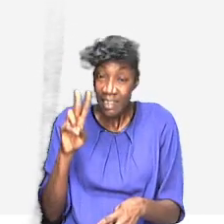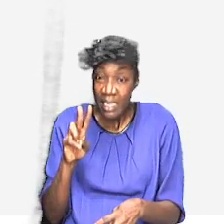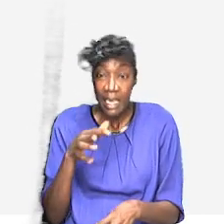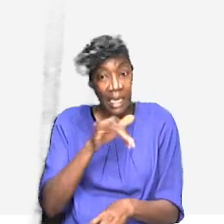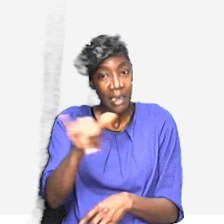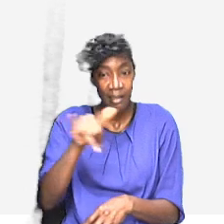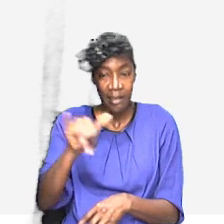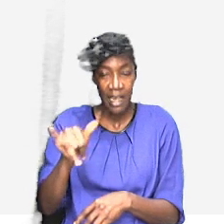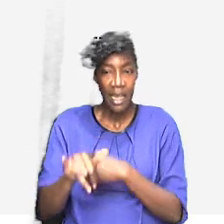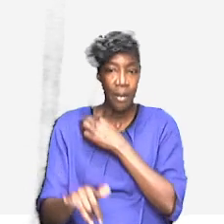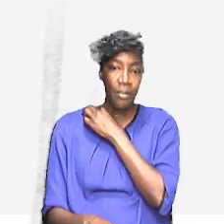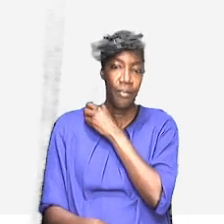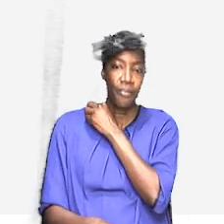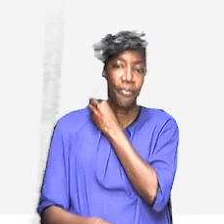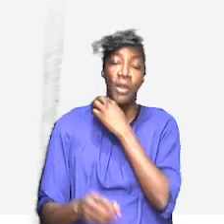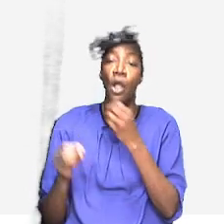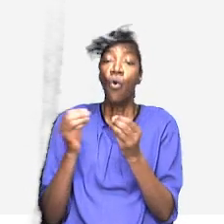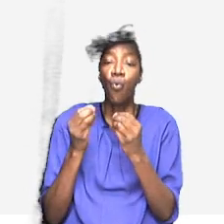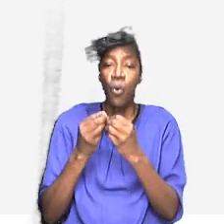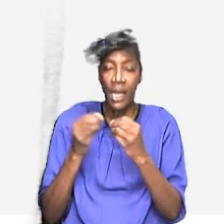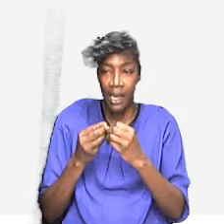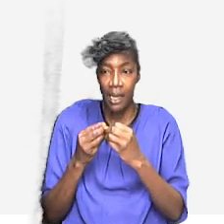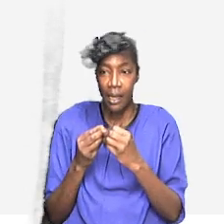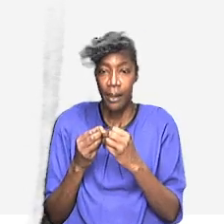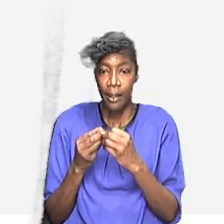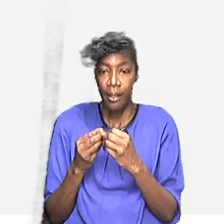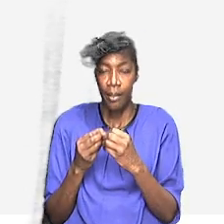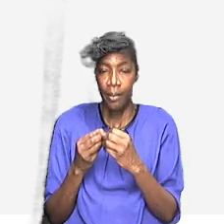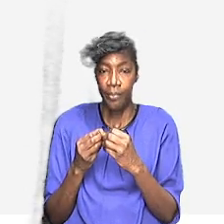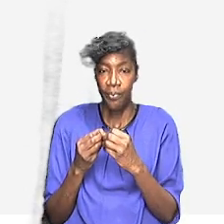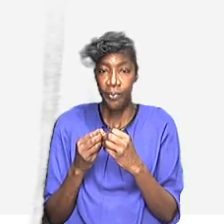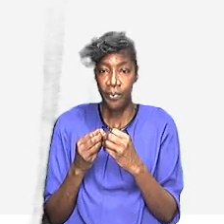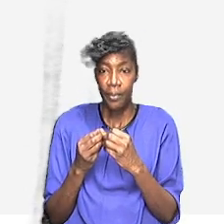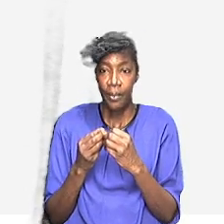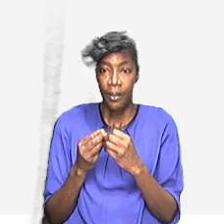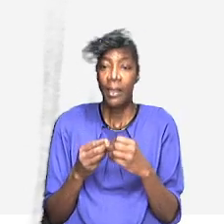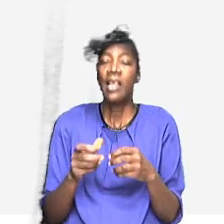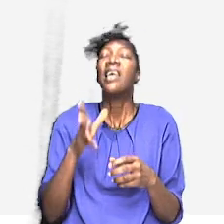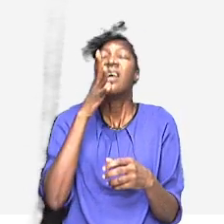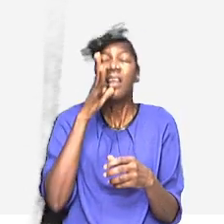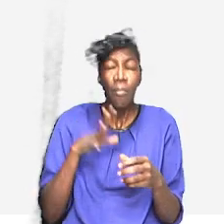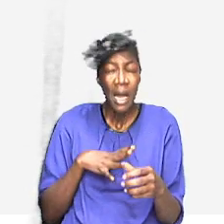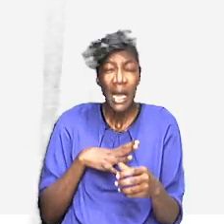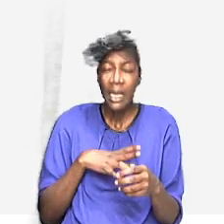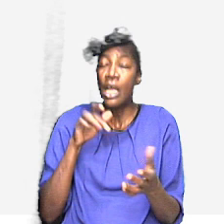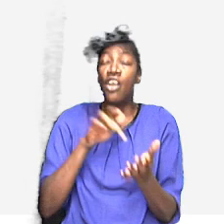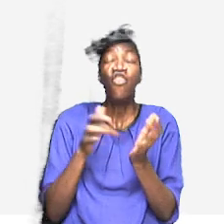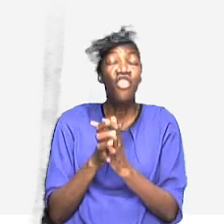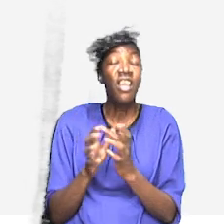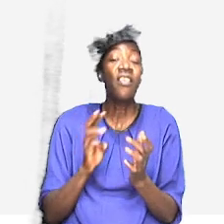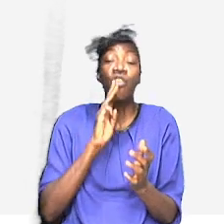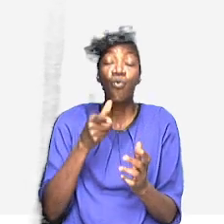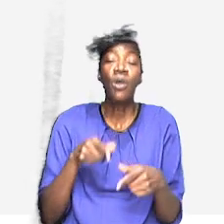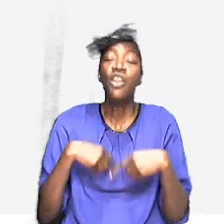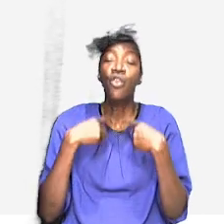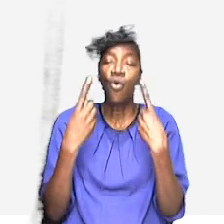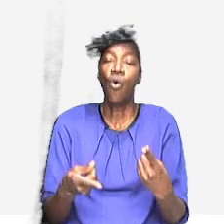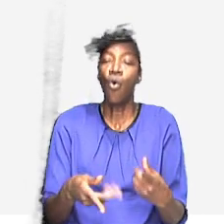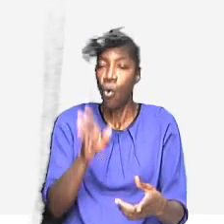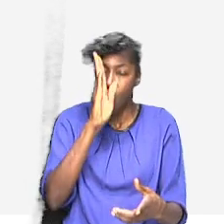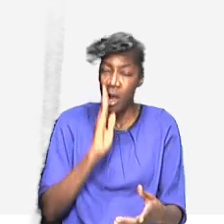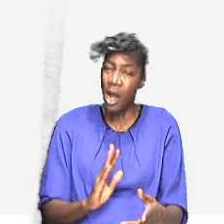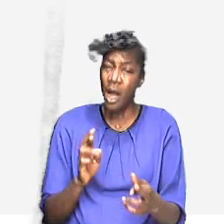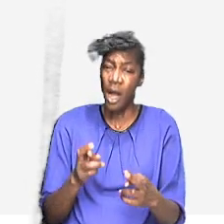eye, amen, with these Pharisees, the fact that they invited him to his house, he was willing to go. What am I saying is that God is not